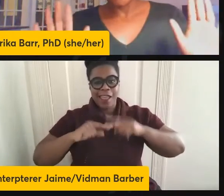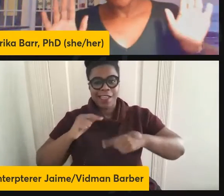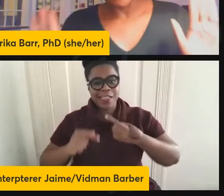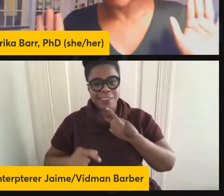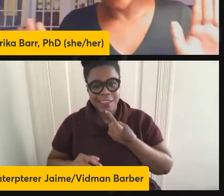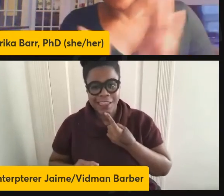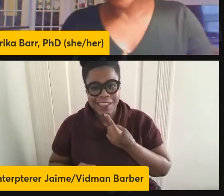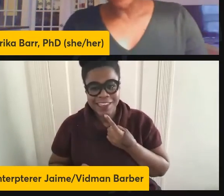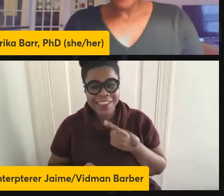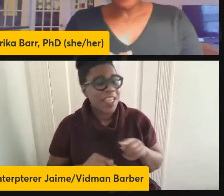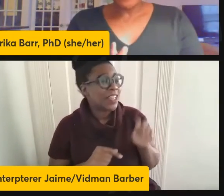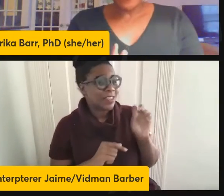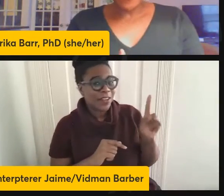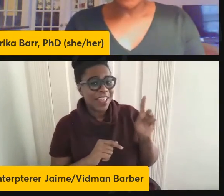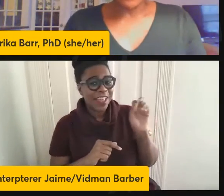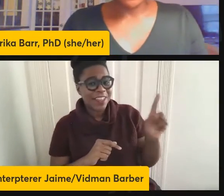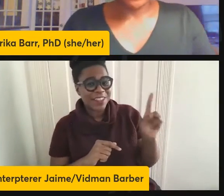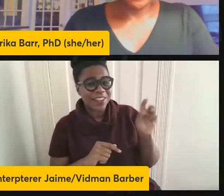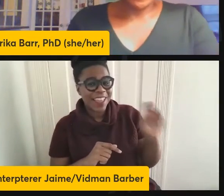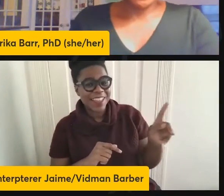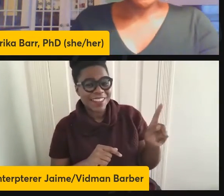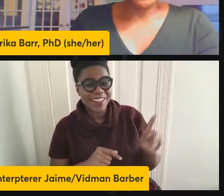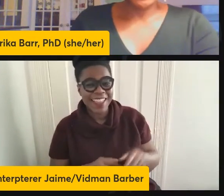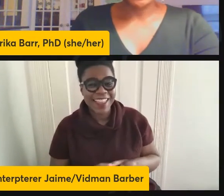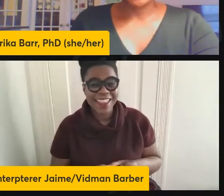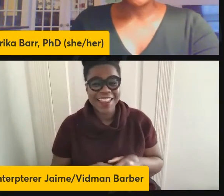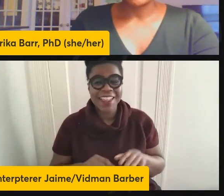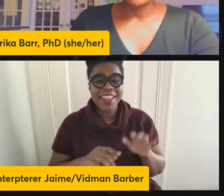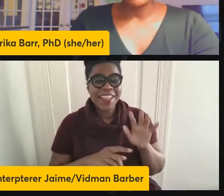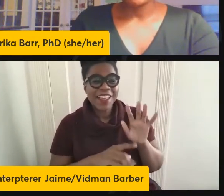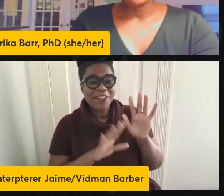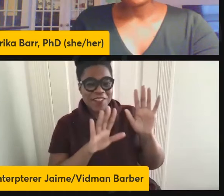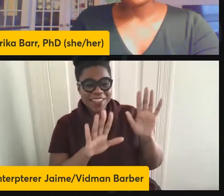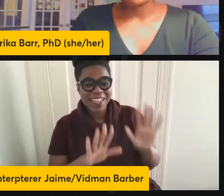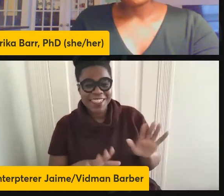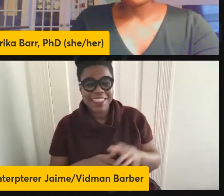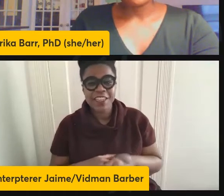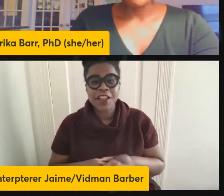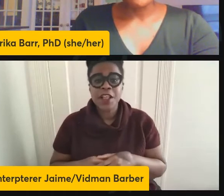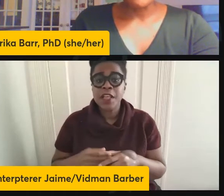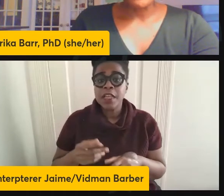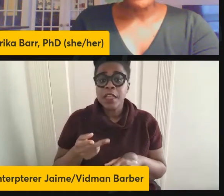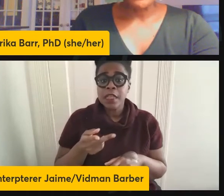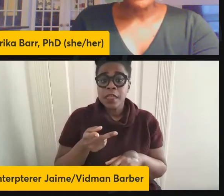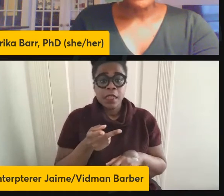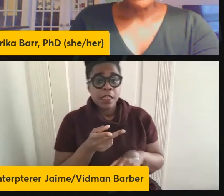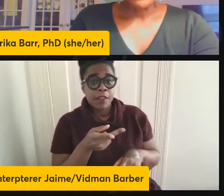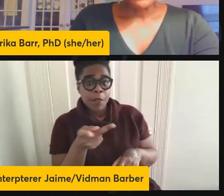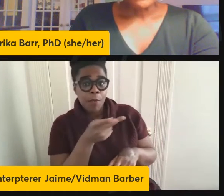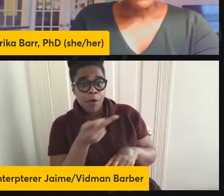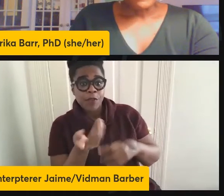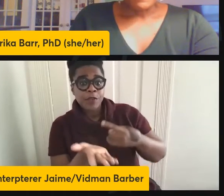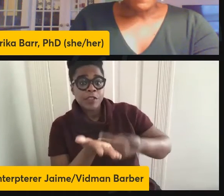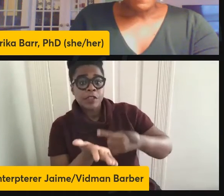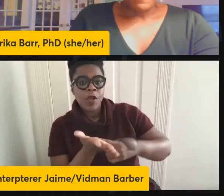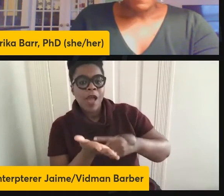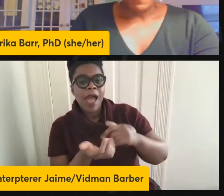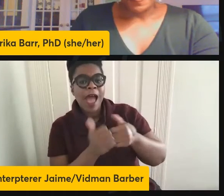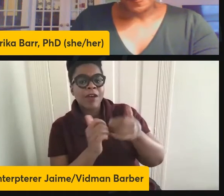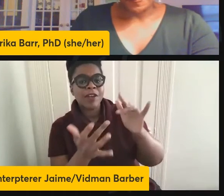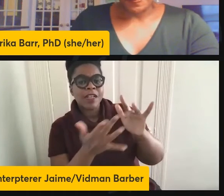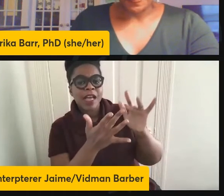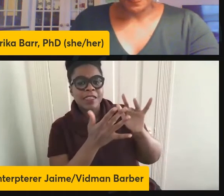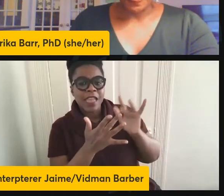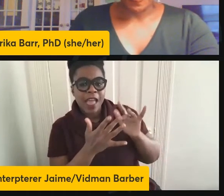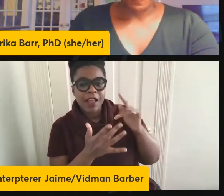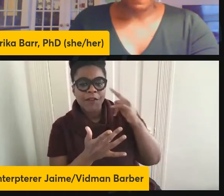it's okay. It's okay. It's okay. Fantastic. Could both of you sort of talk about the best way to contact people in the field